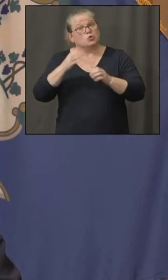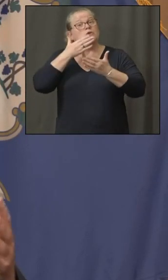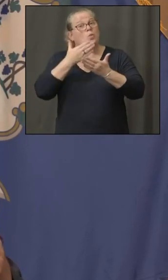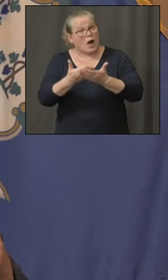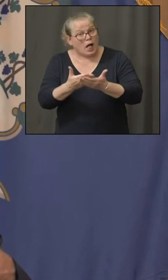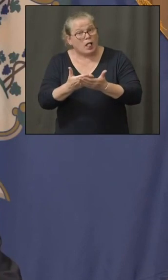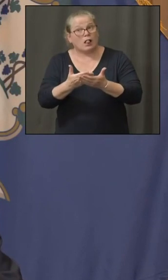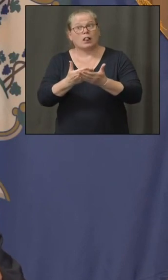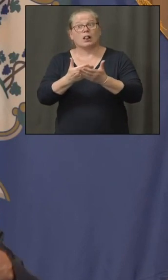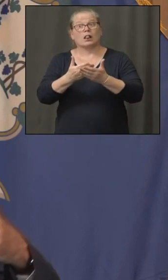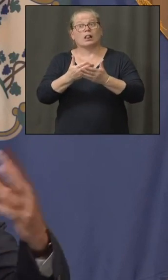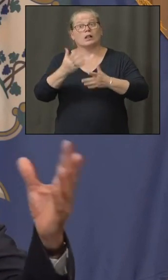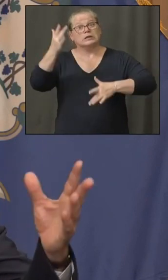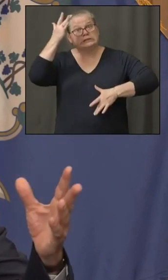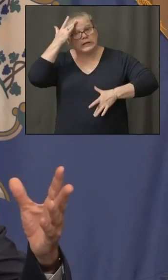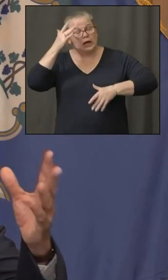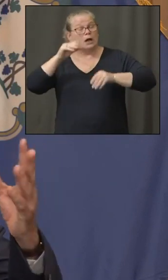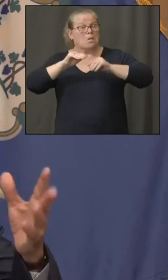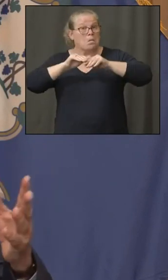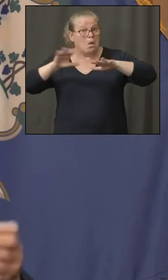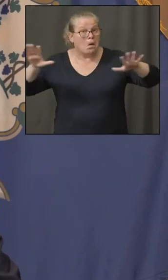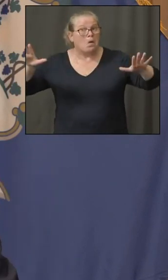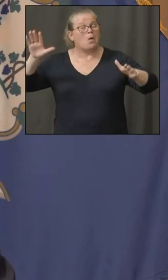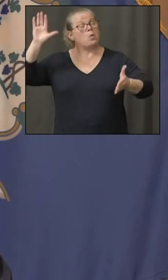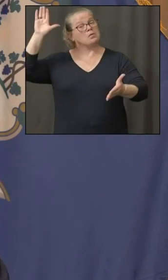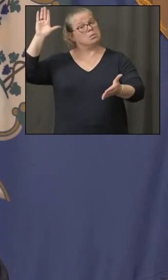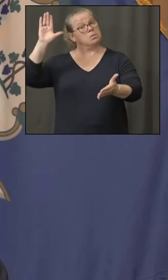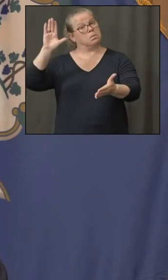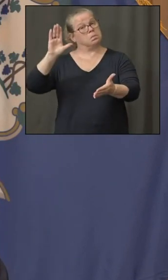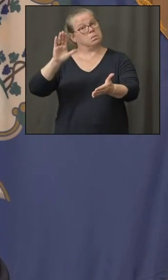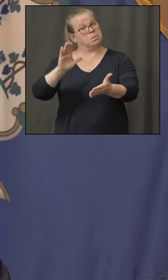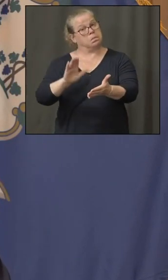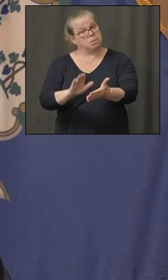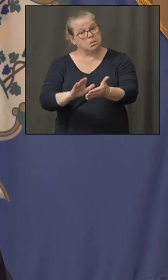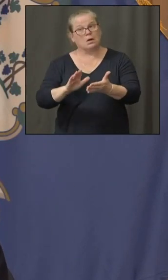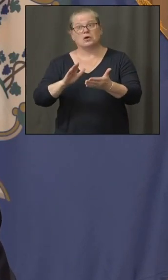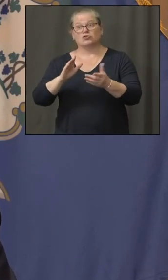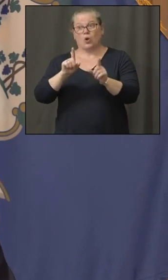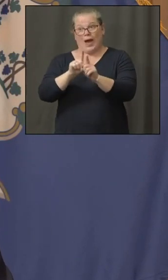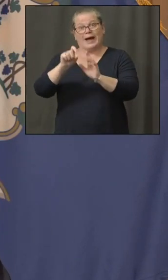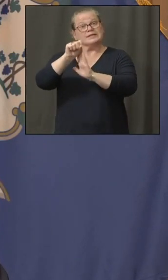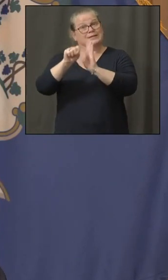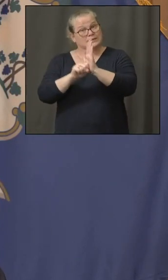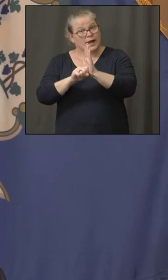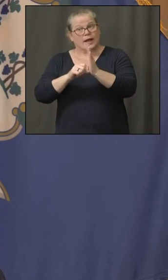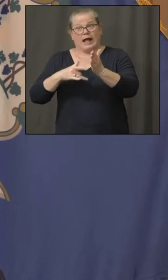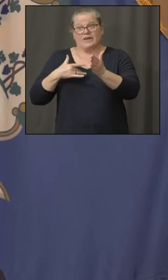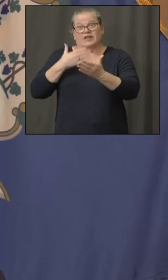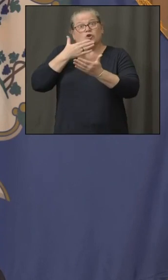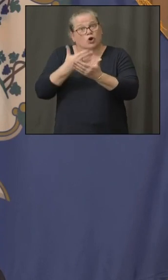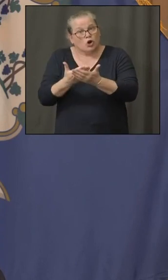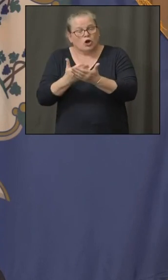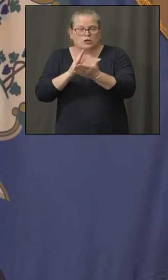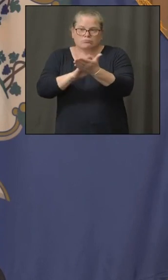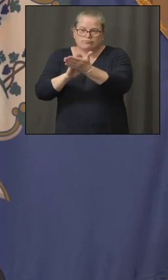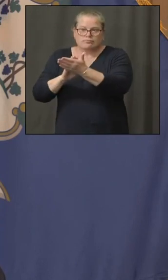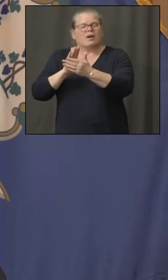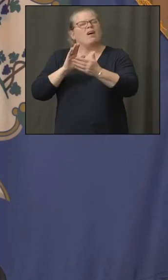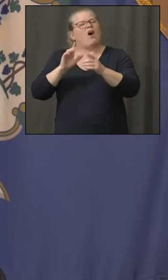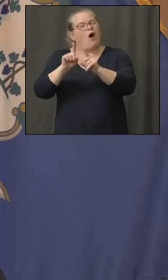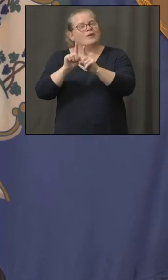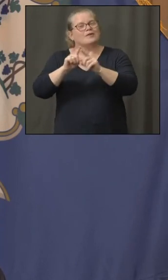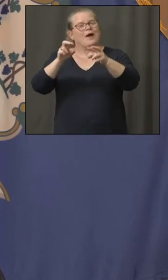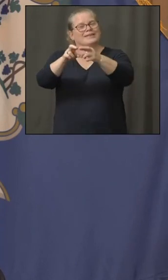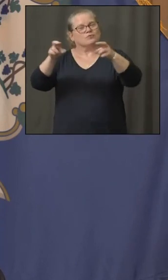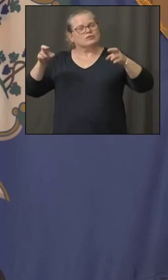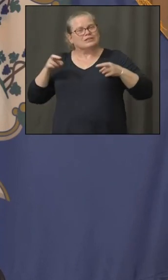proud of where we are, not just the state, but our region as we work together collectively on this. I see much lower positivity rates